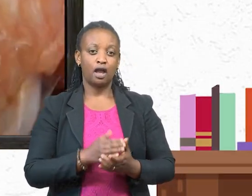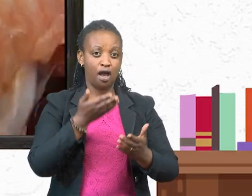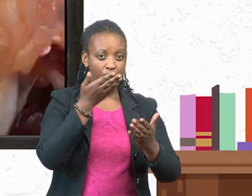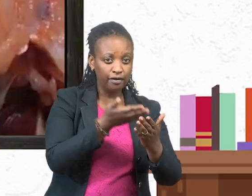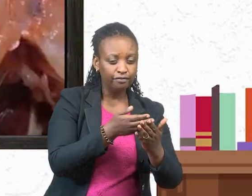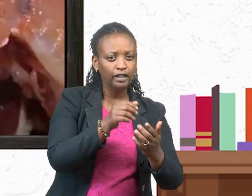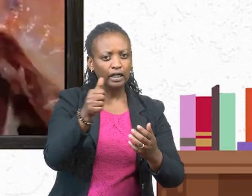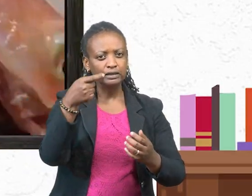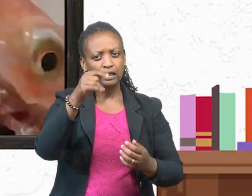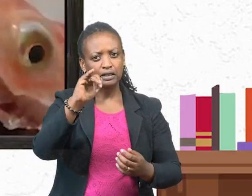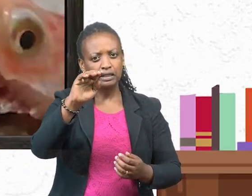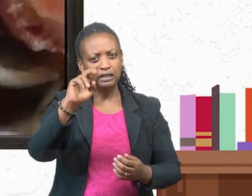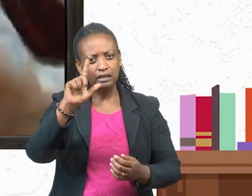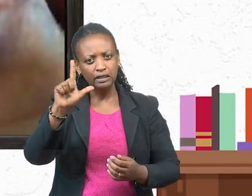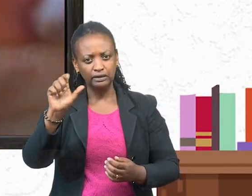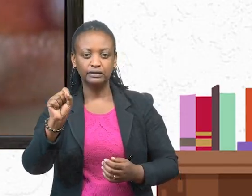dorsal fin,